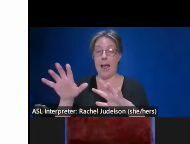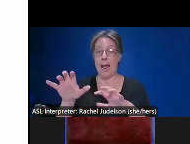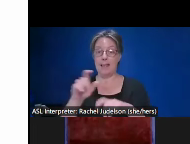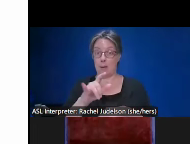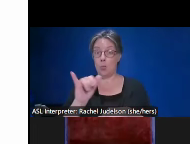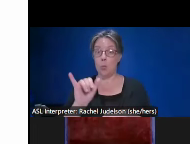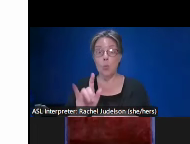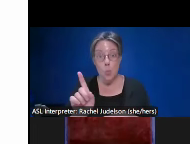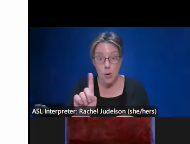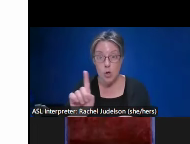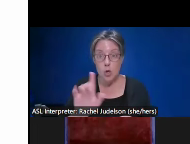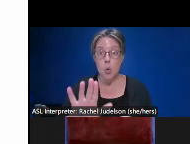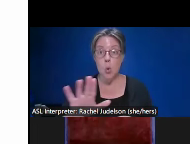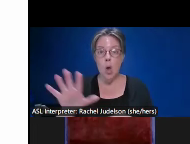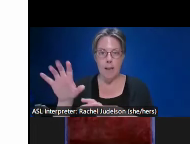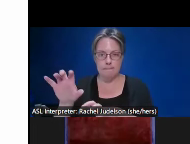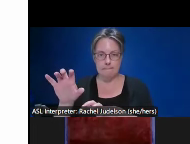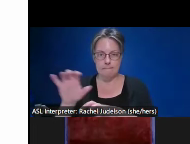review